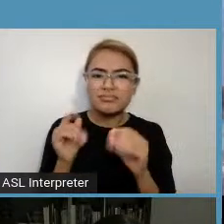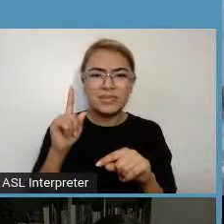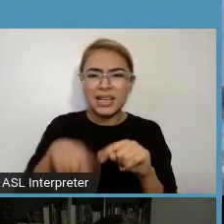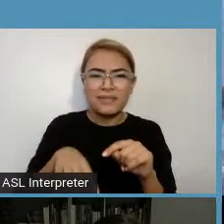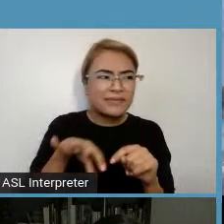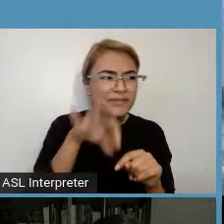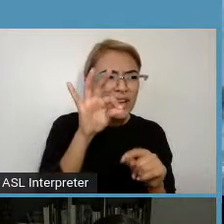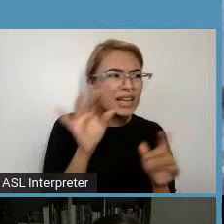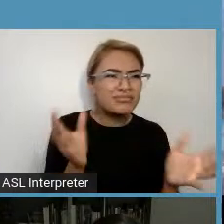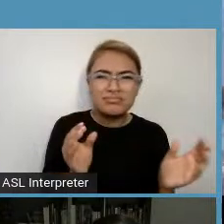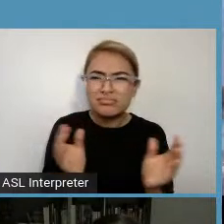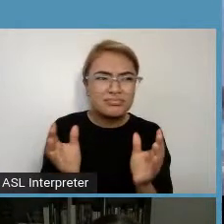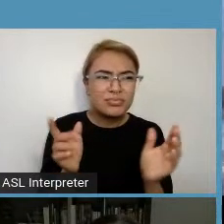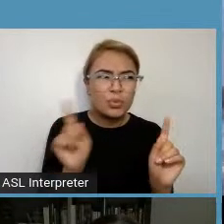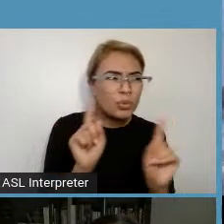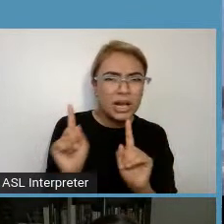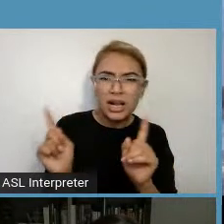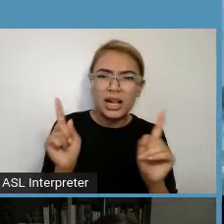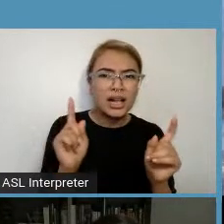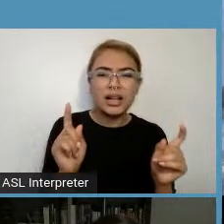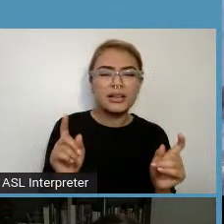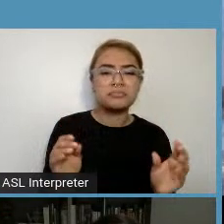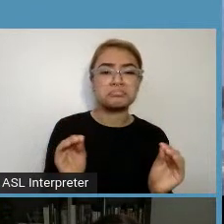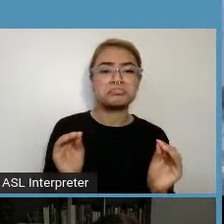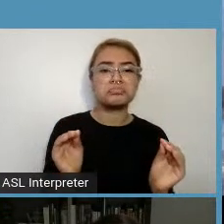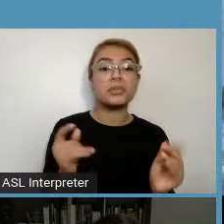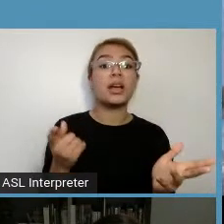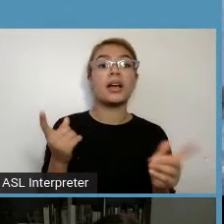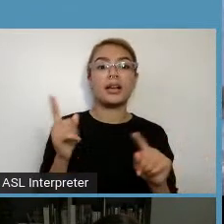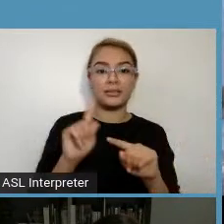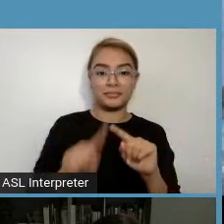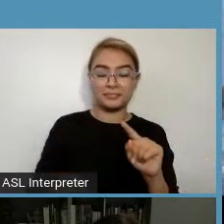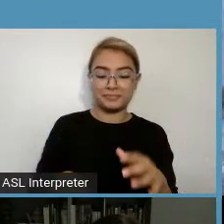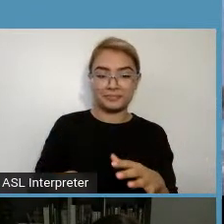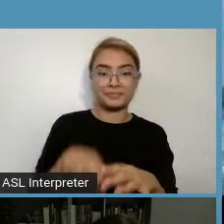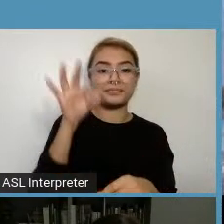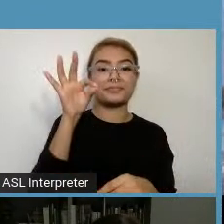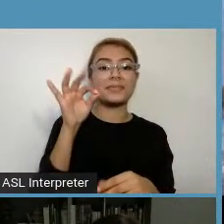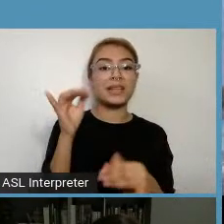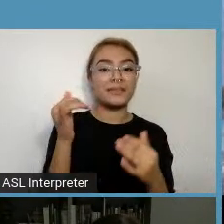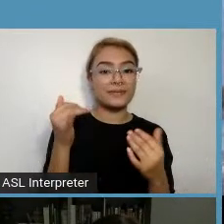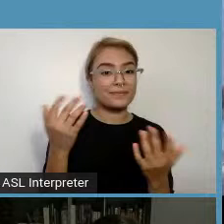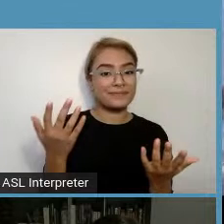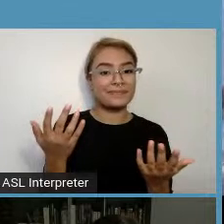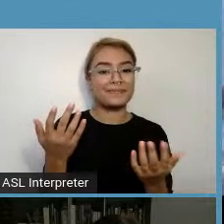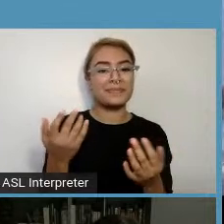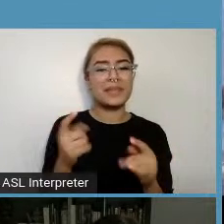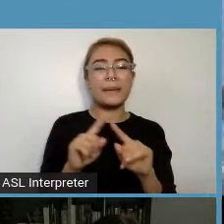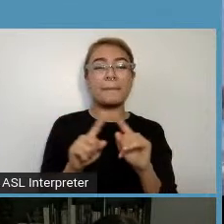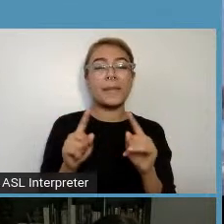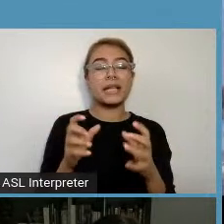Somebody had sent it to me, and I was thrilled to see it. But then there's also a lot of